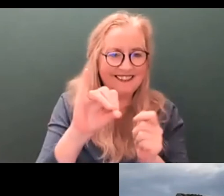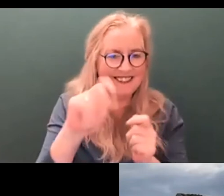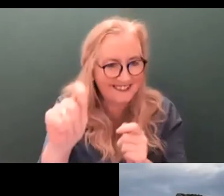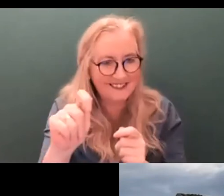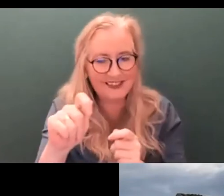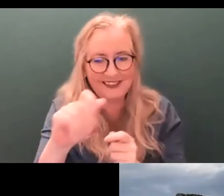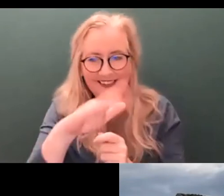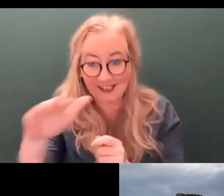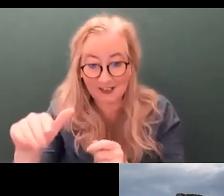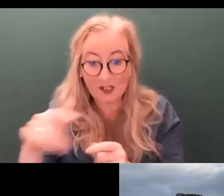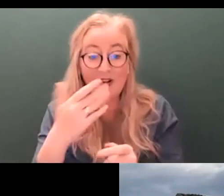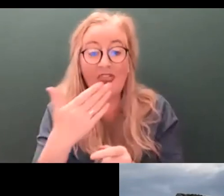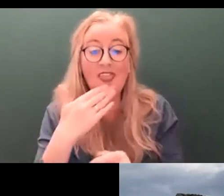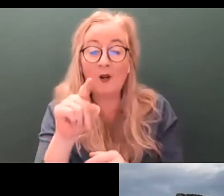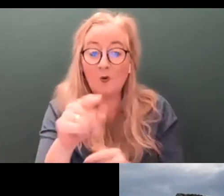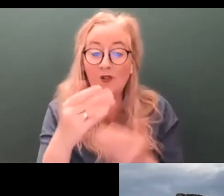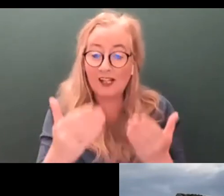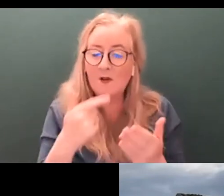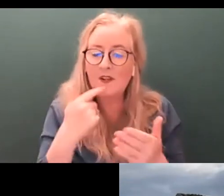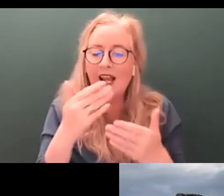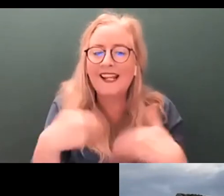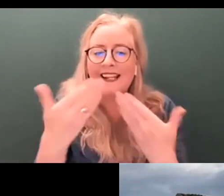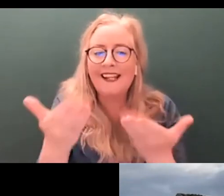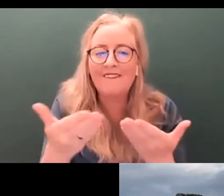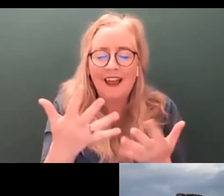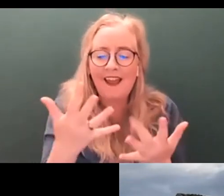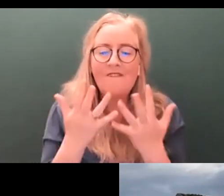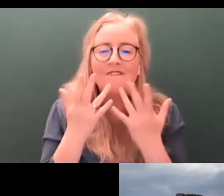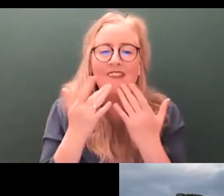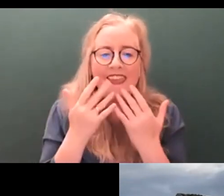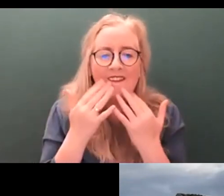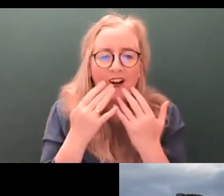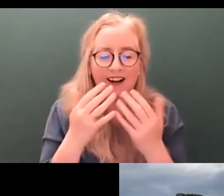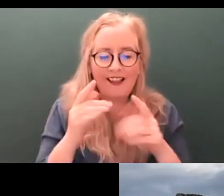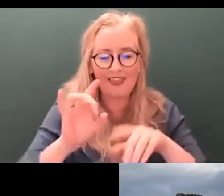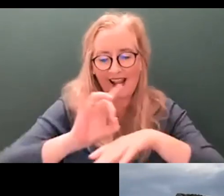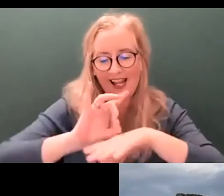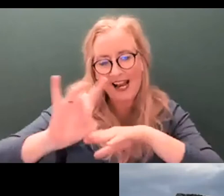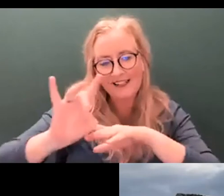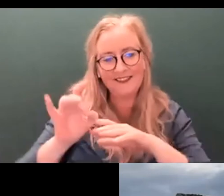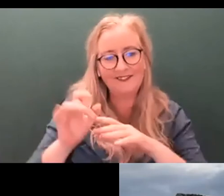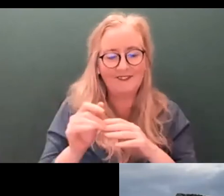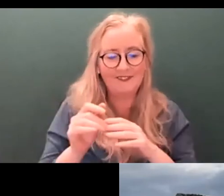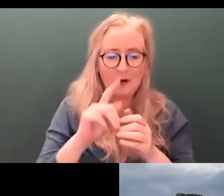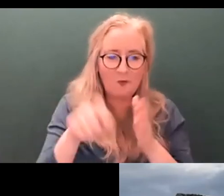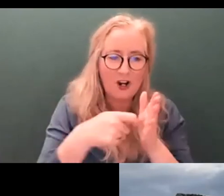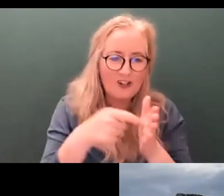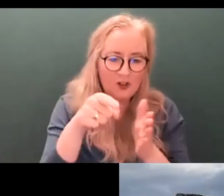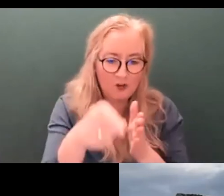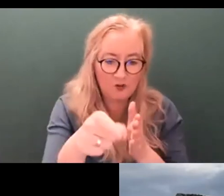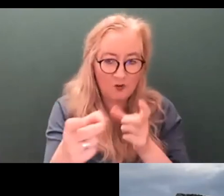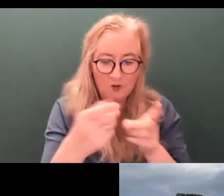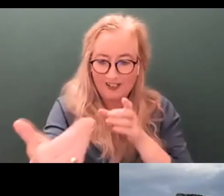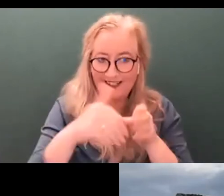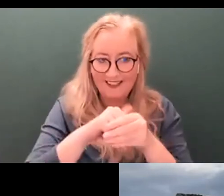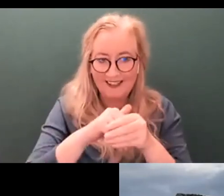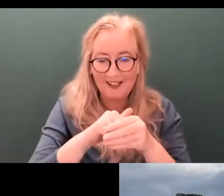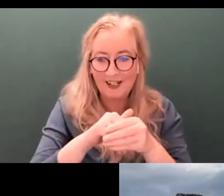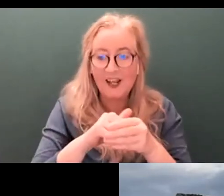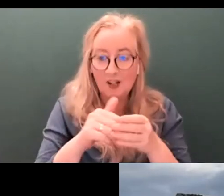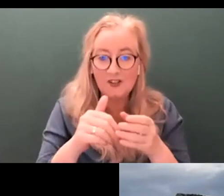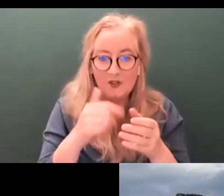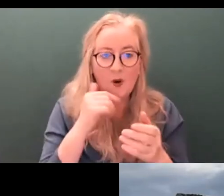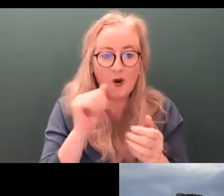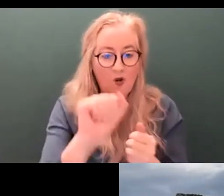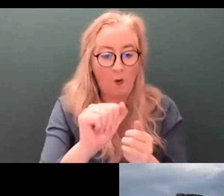today. And again, if you can give us a flavor of the kind of experience, the passion that you can bring to to bring to life